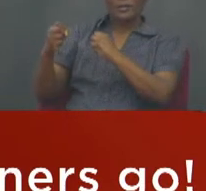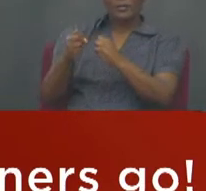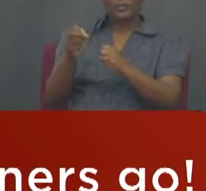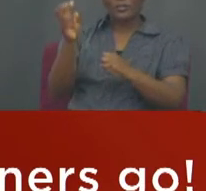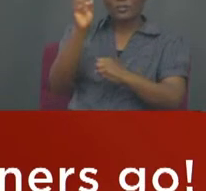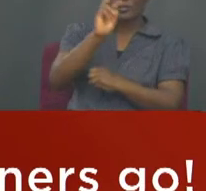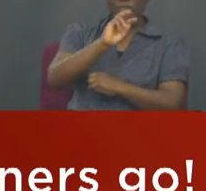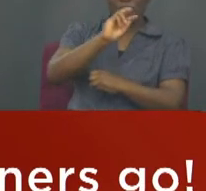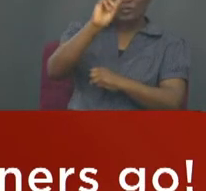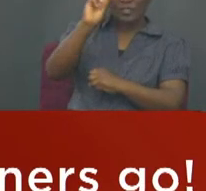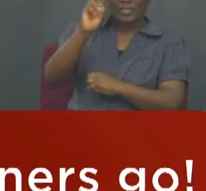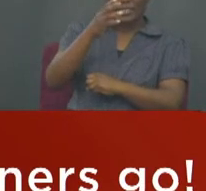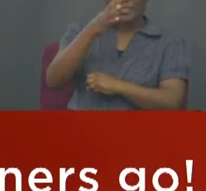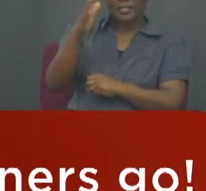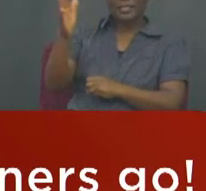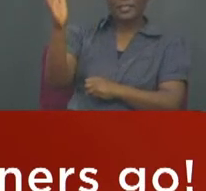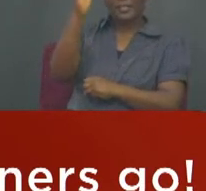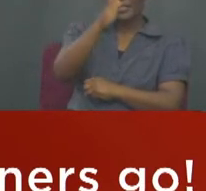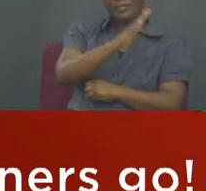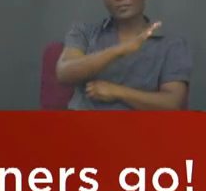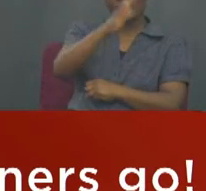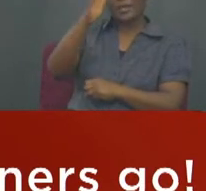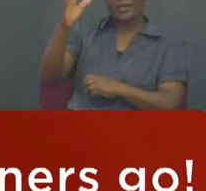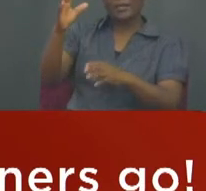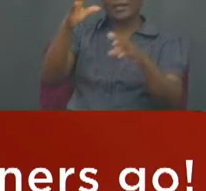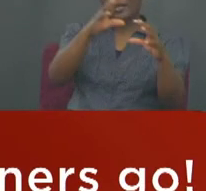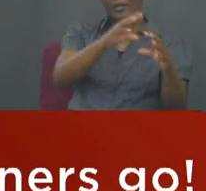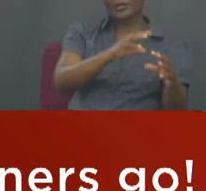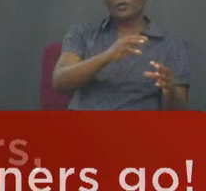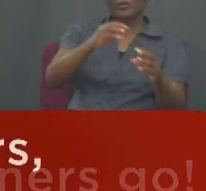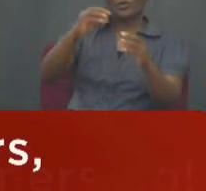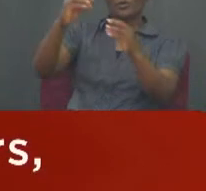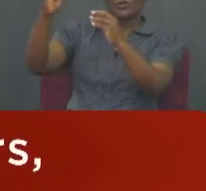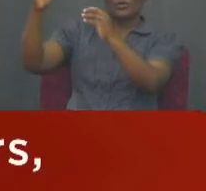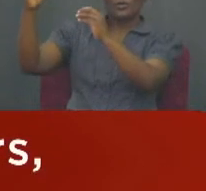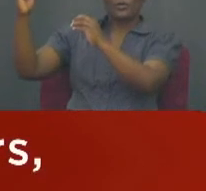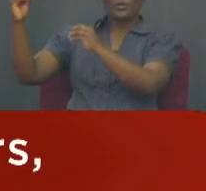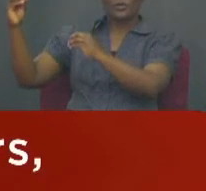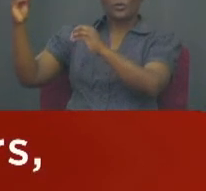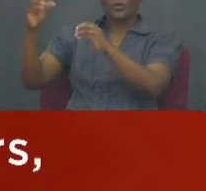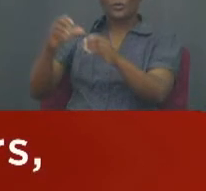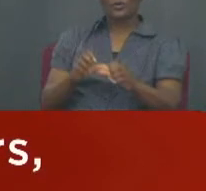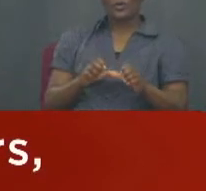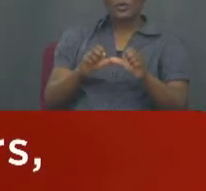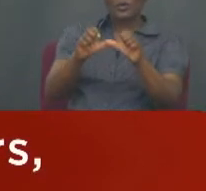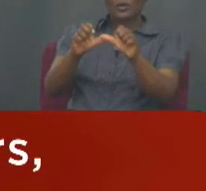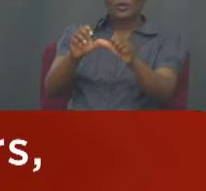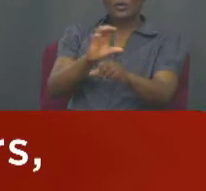Into battle, see his banners go.